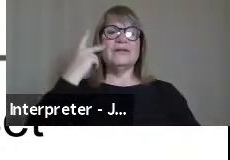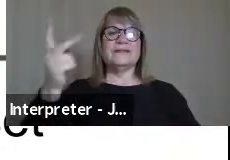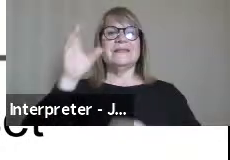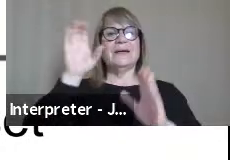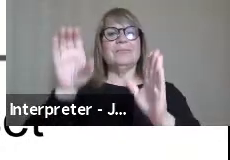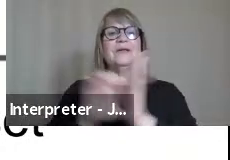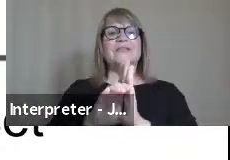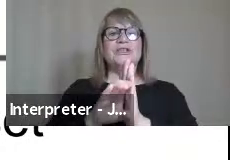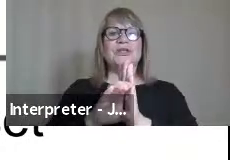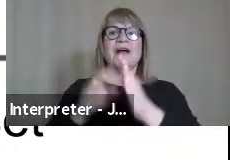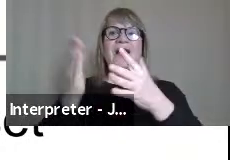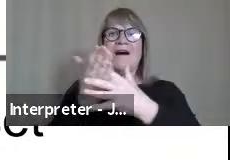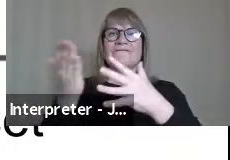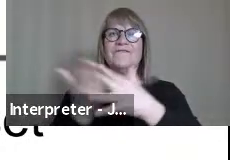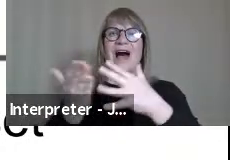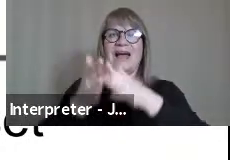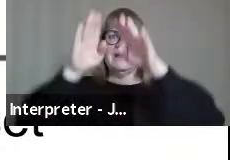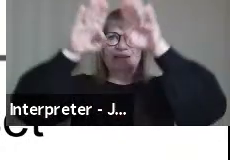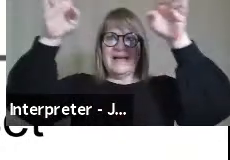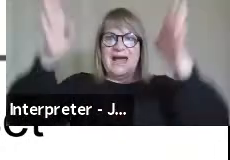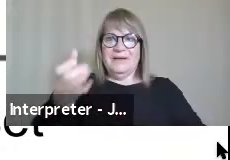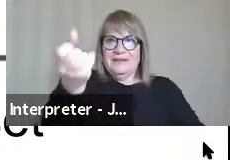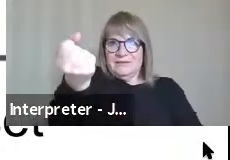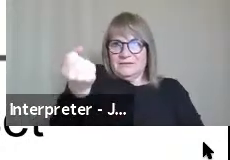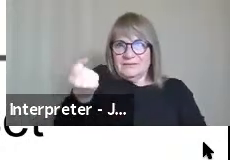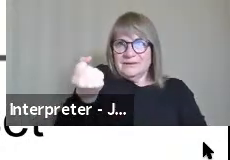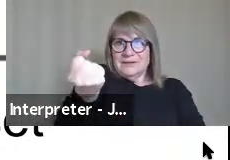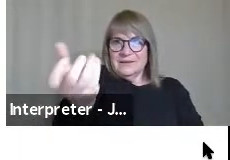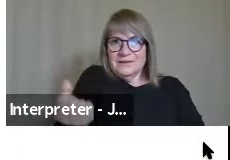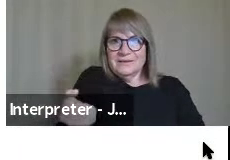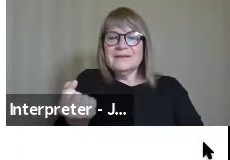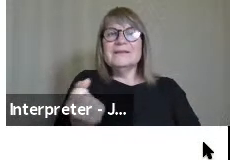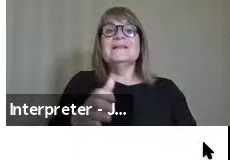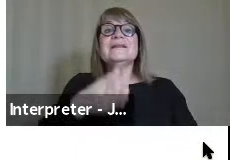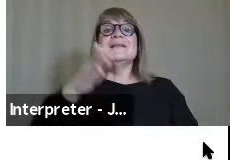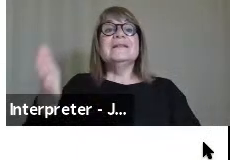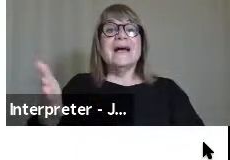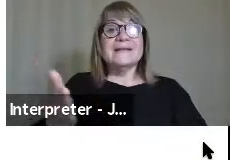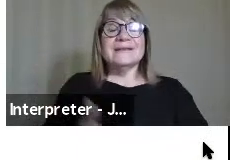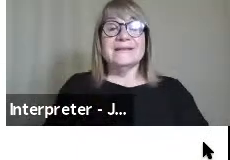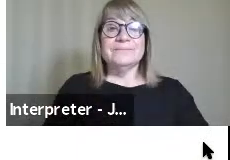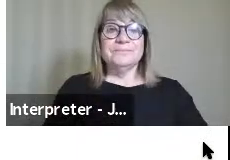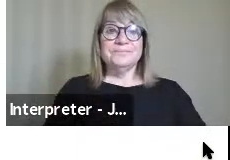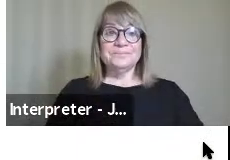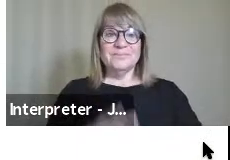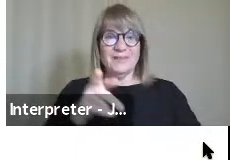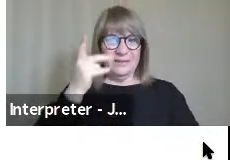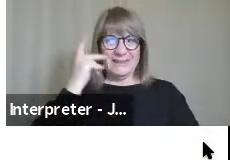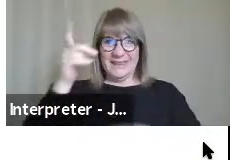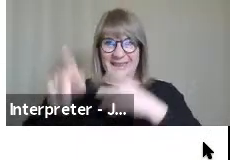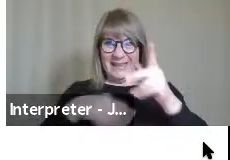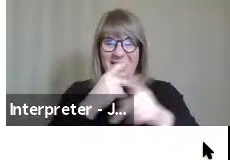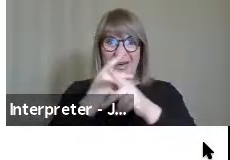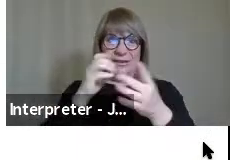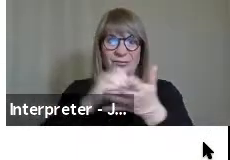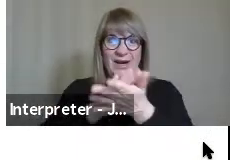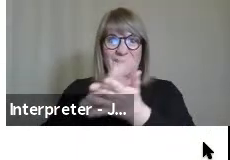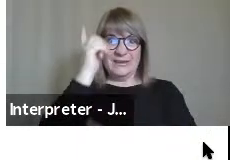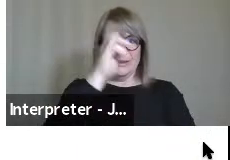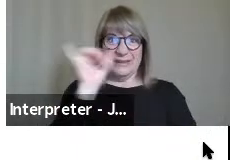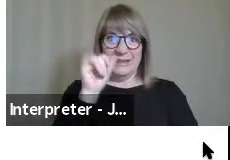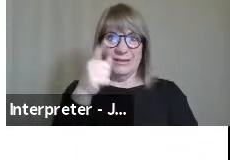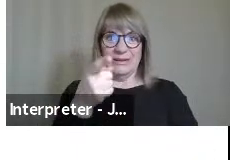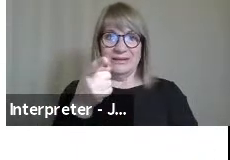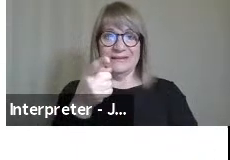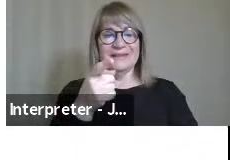archive if you go to the next slide you'll get a sense for the type of records that we've worked with these are very